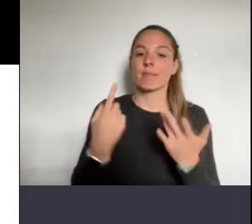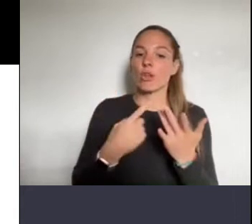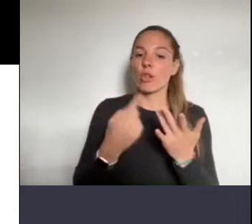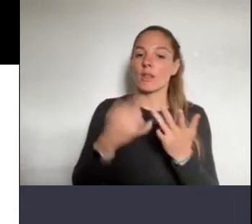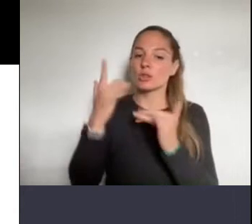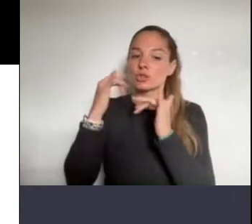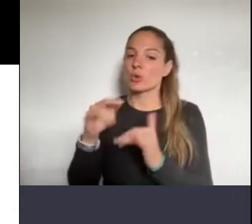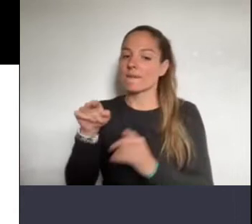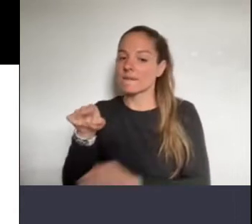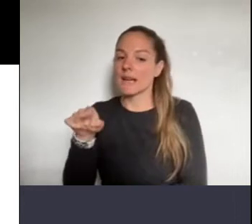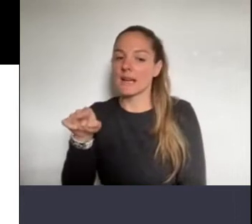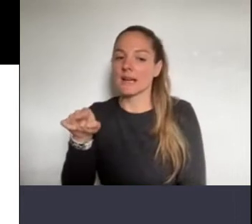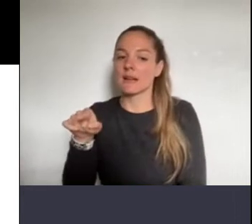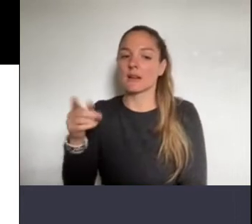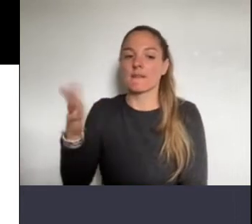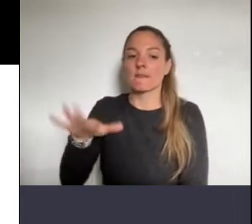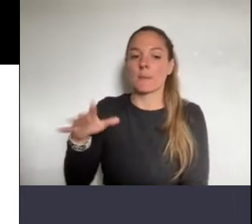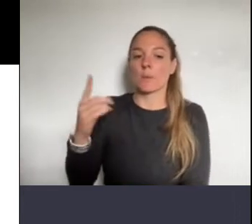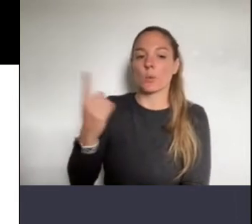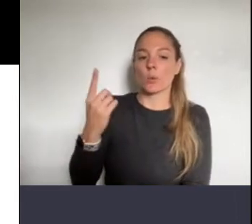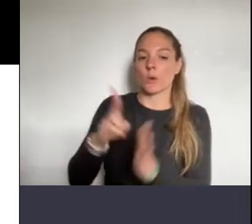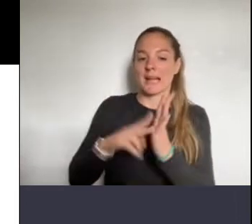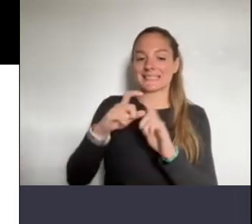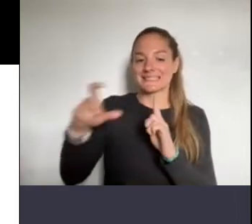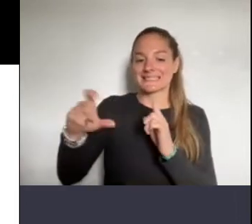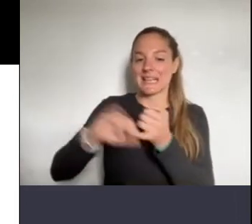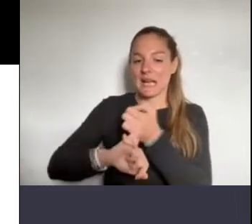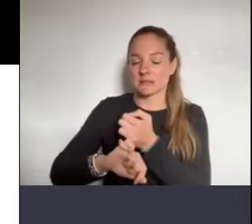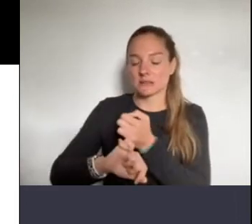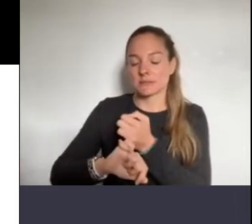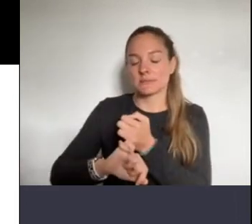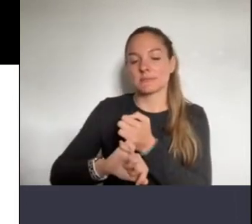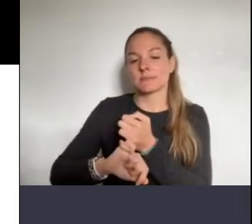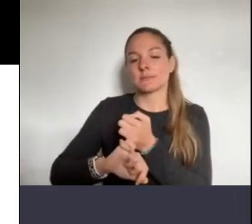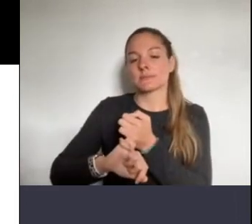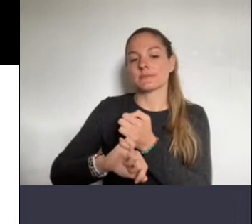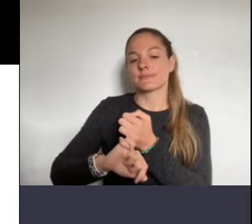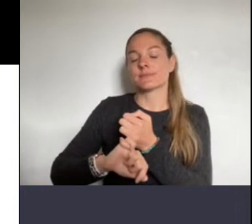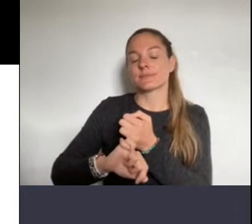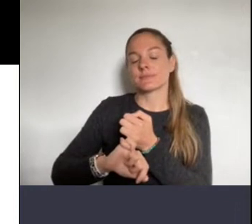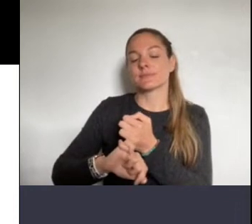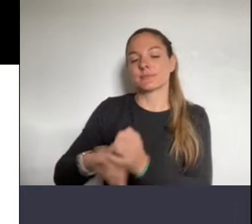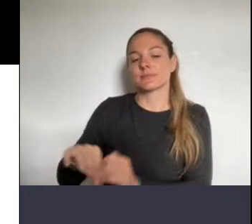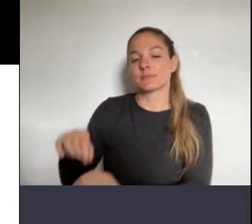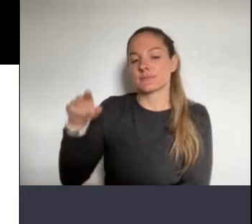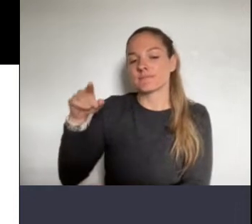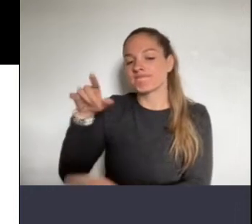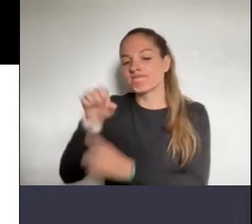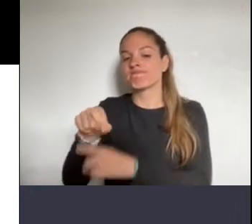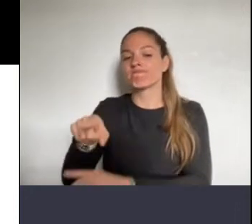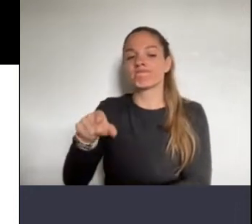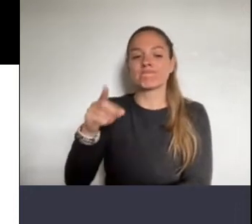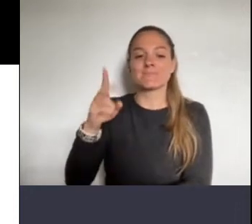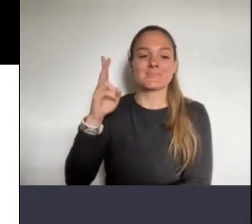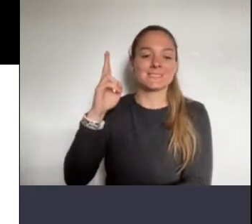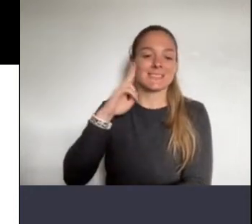by again by the National Deaf Children's Society, which highlighted that deaf pupils